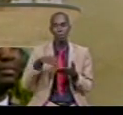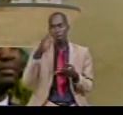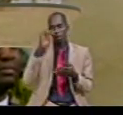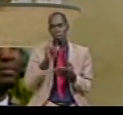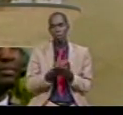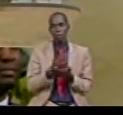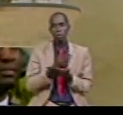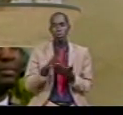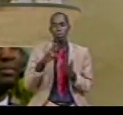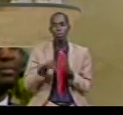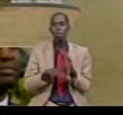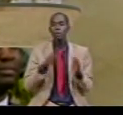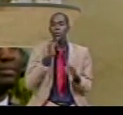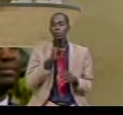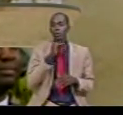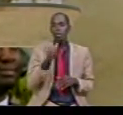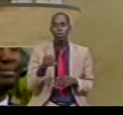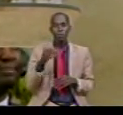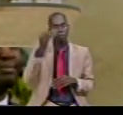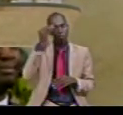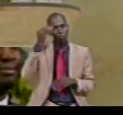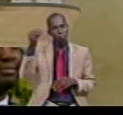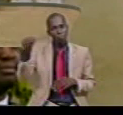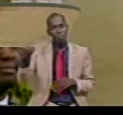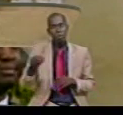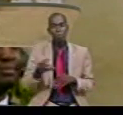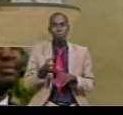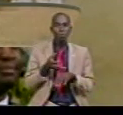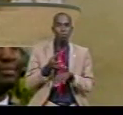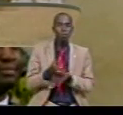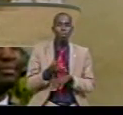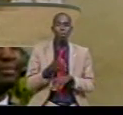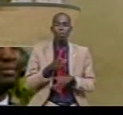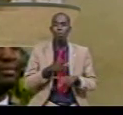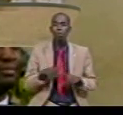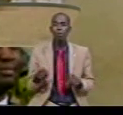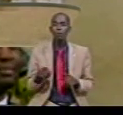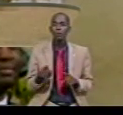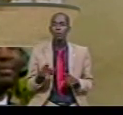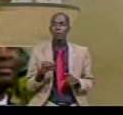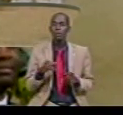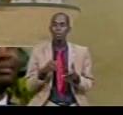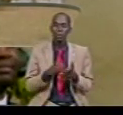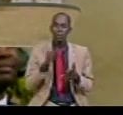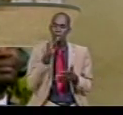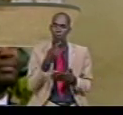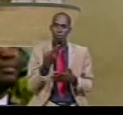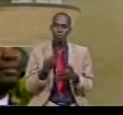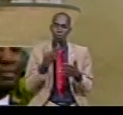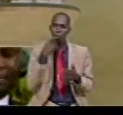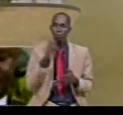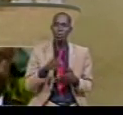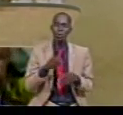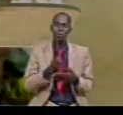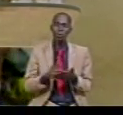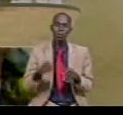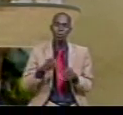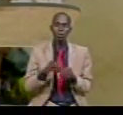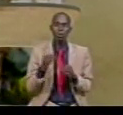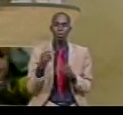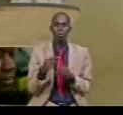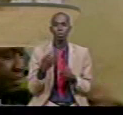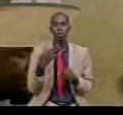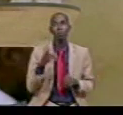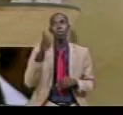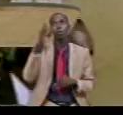a suggestion or a compliment, but a requirement, as written in the Word of God, without which no man